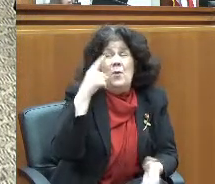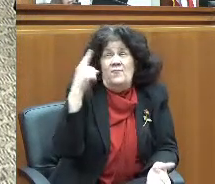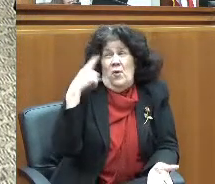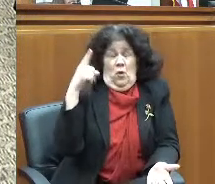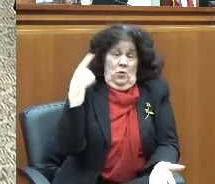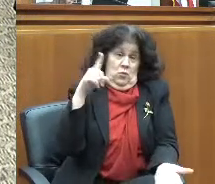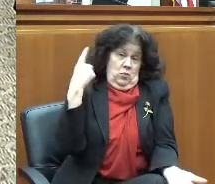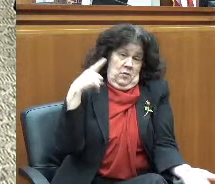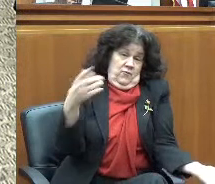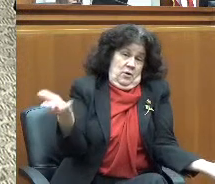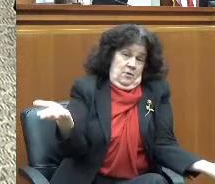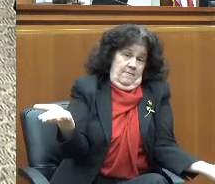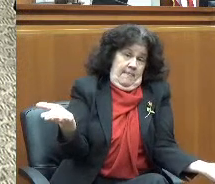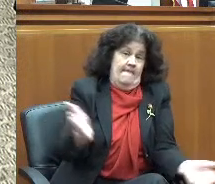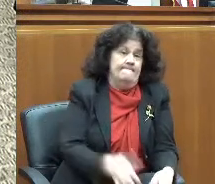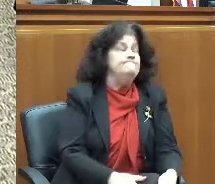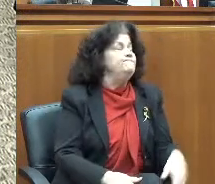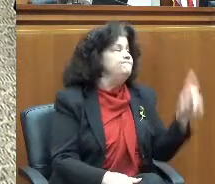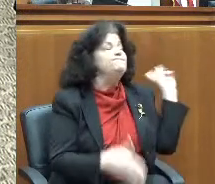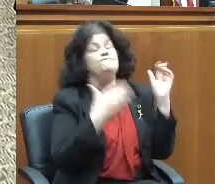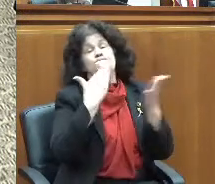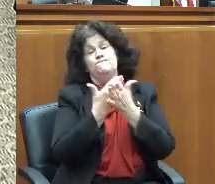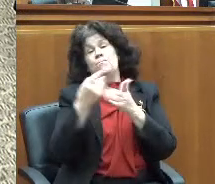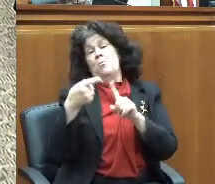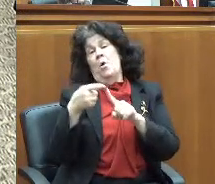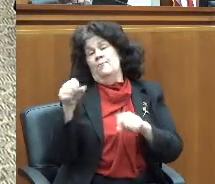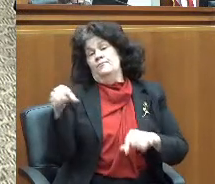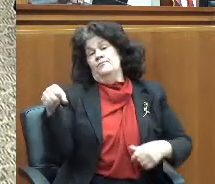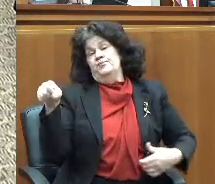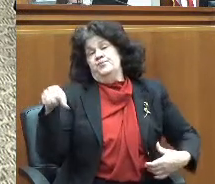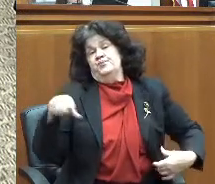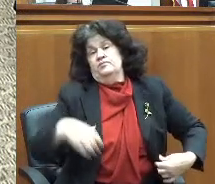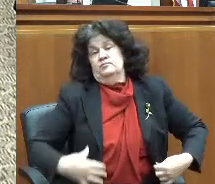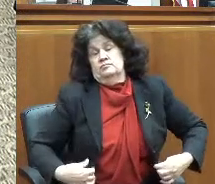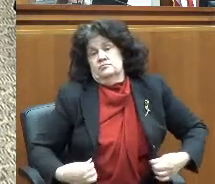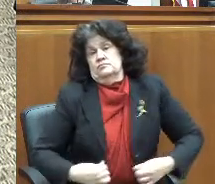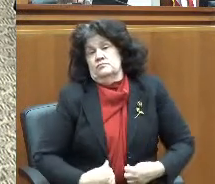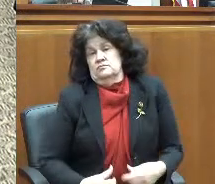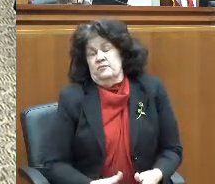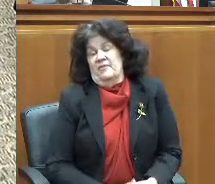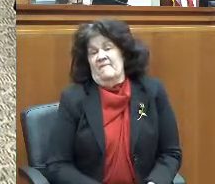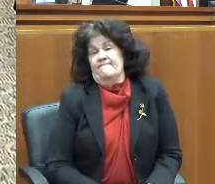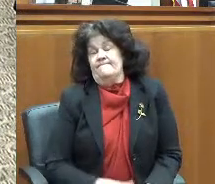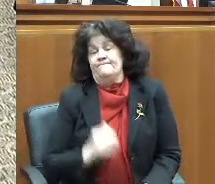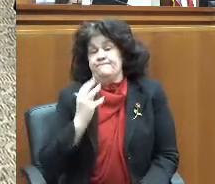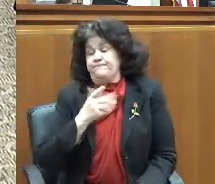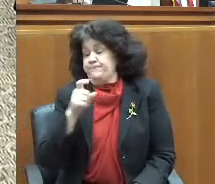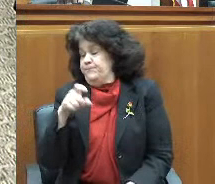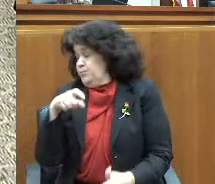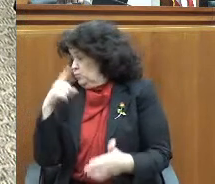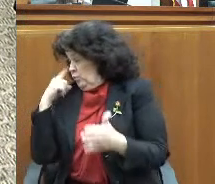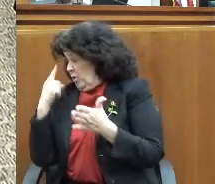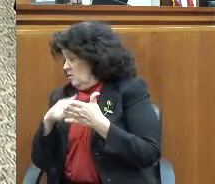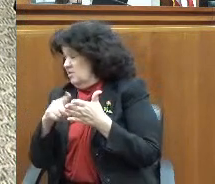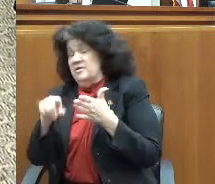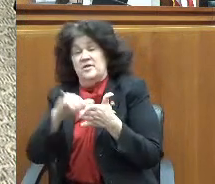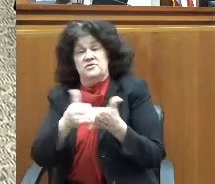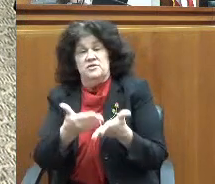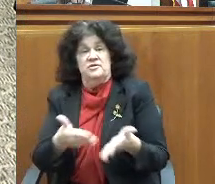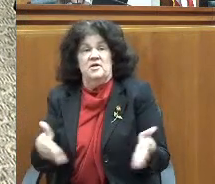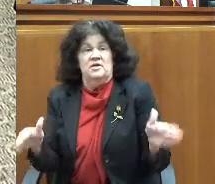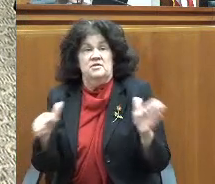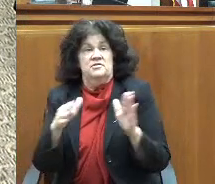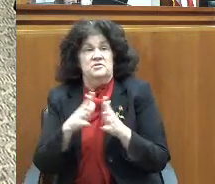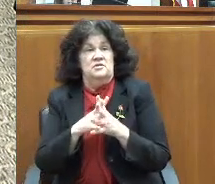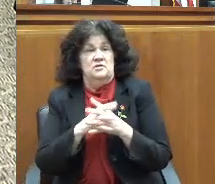the positive? No, it's a good point, and so I think, where we have places to deregulate that, we should be looking at those things. We're also going to